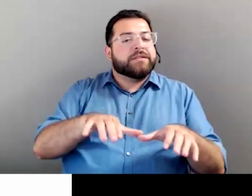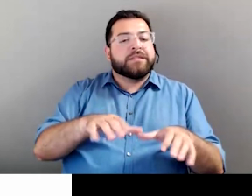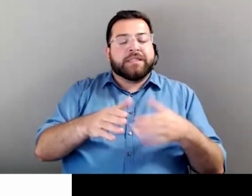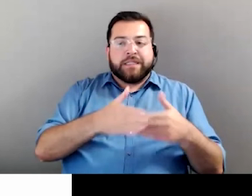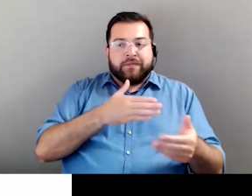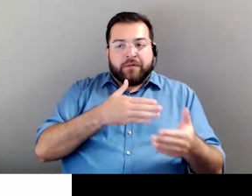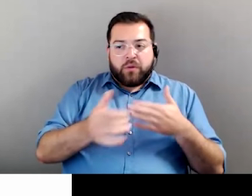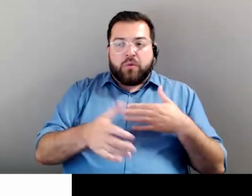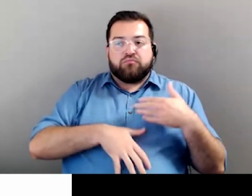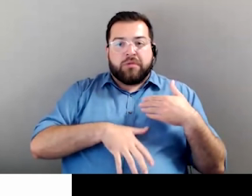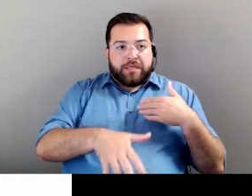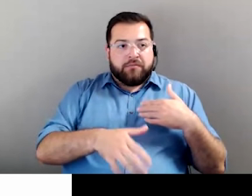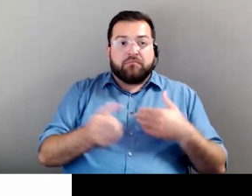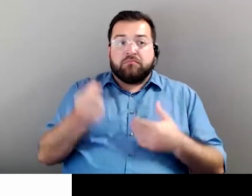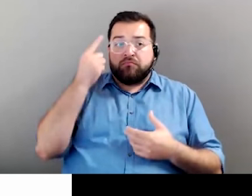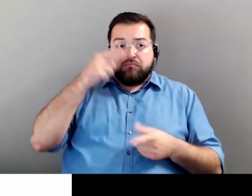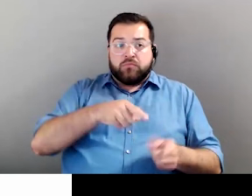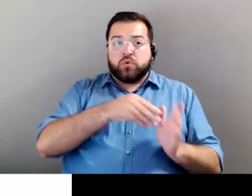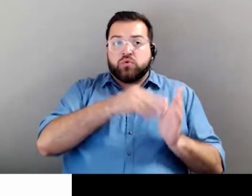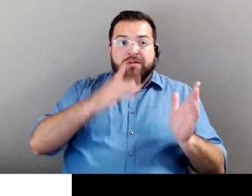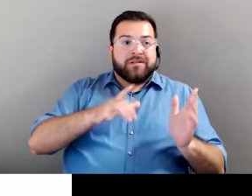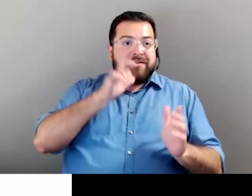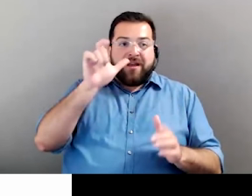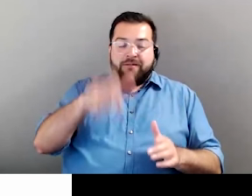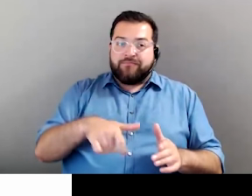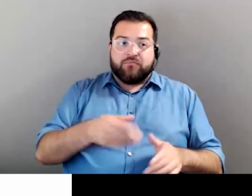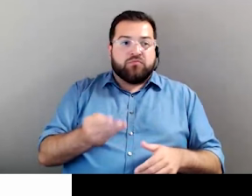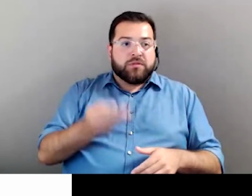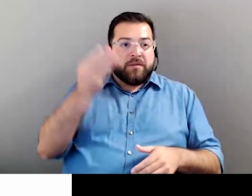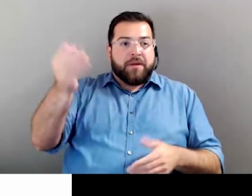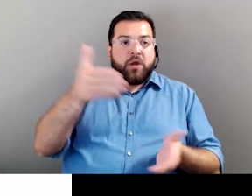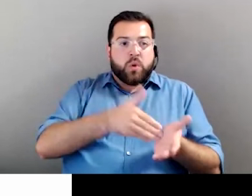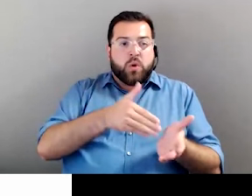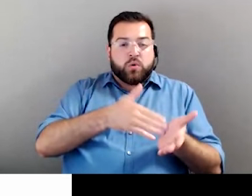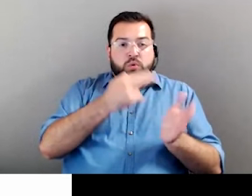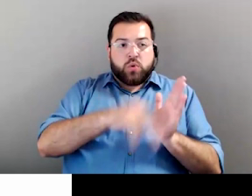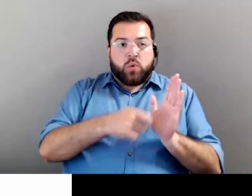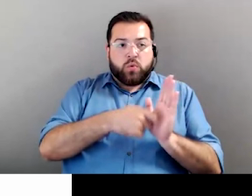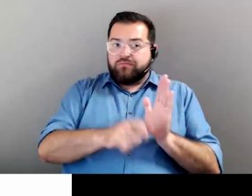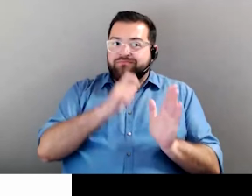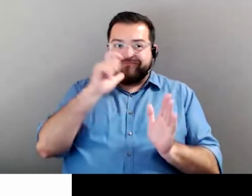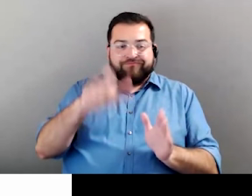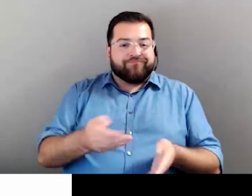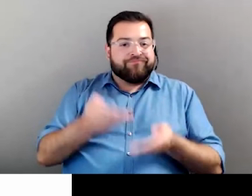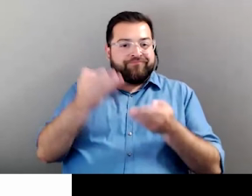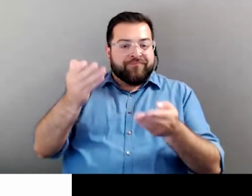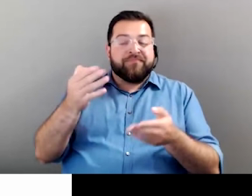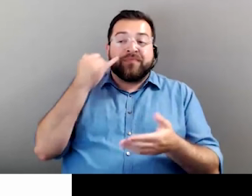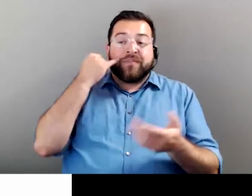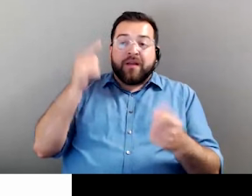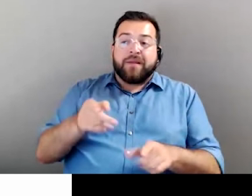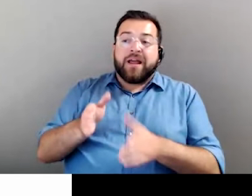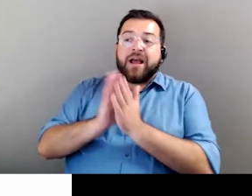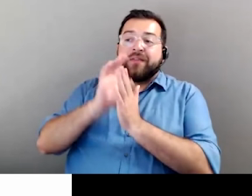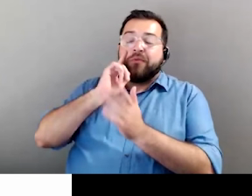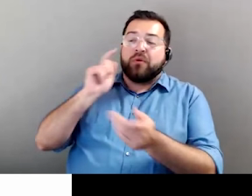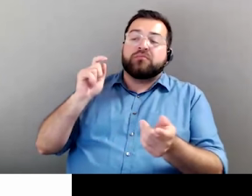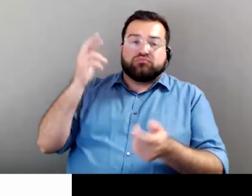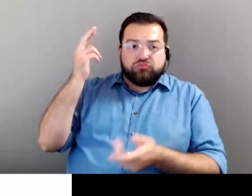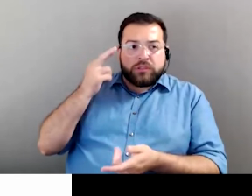to submit a doctor's note. And if the student asks for reasonable adjustments, like a larger